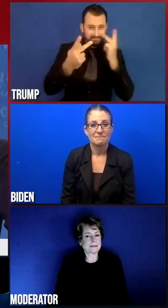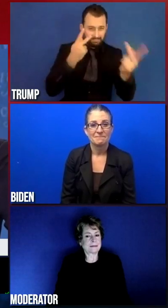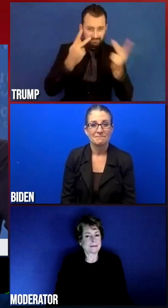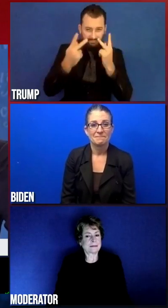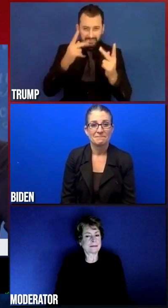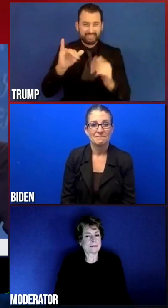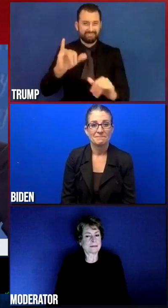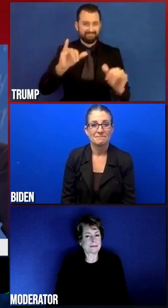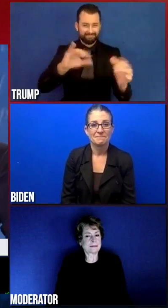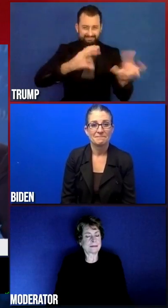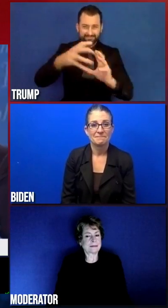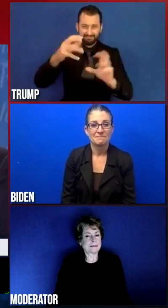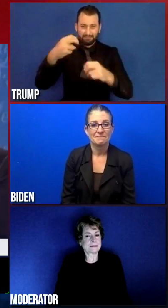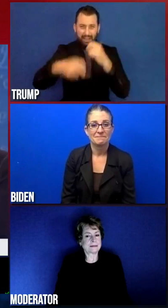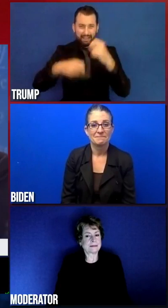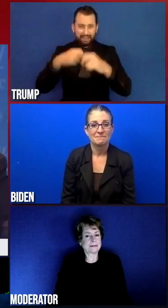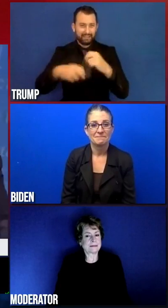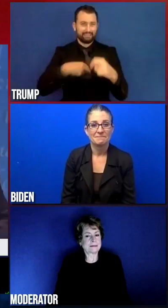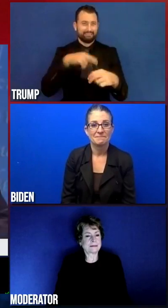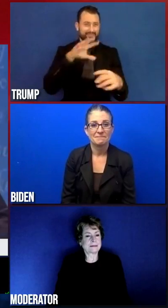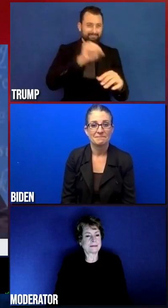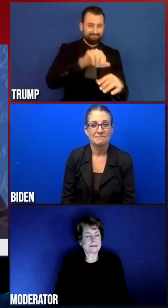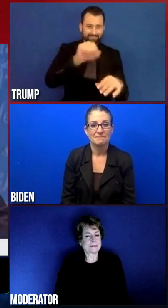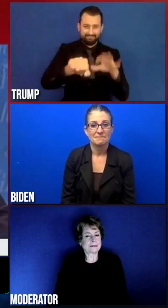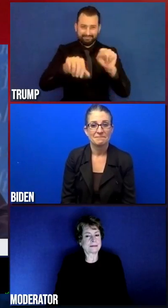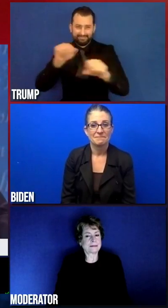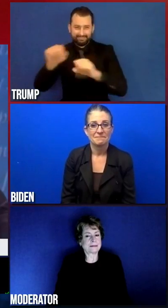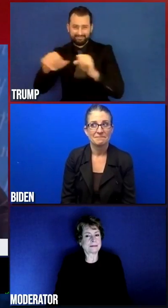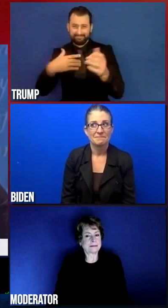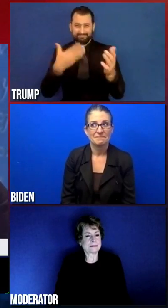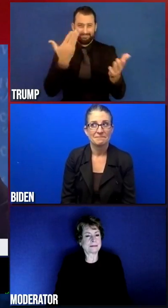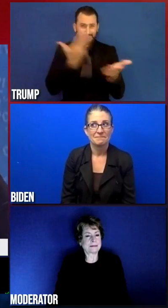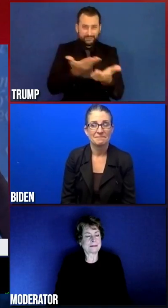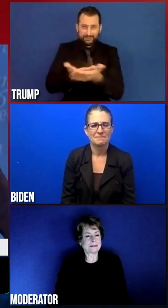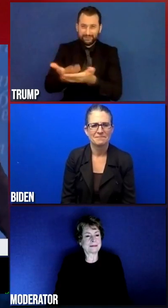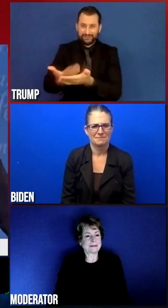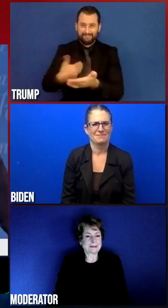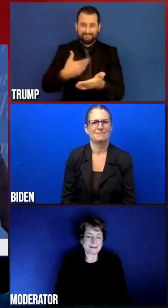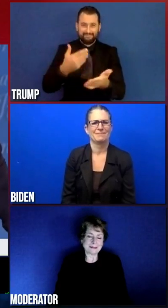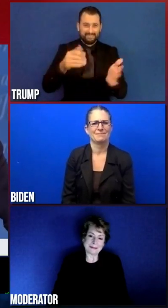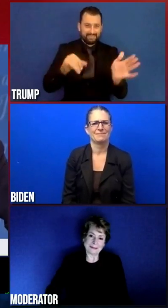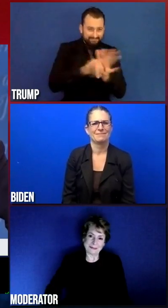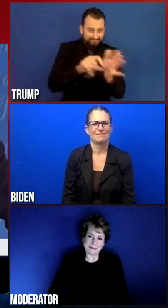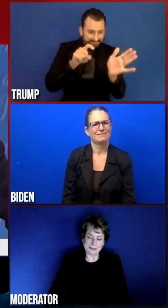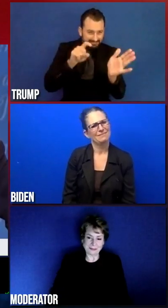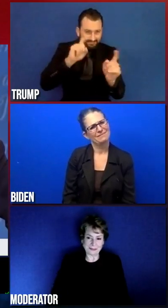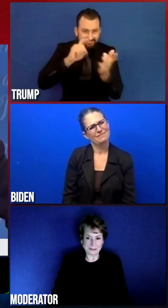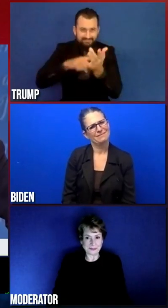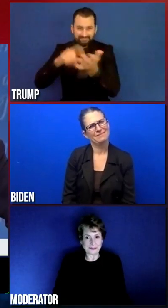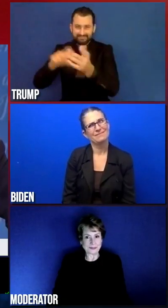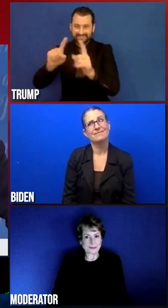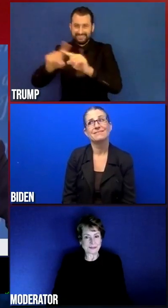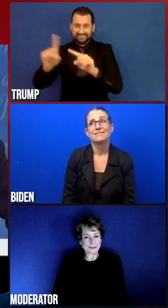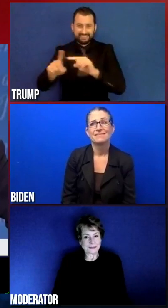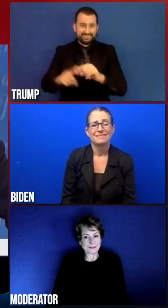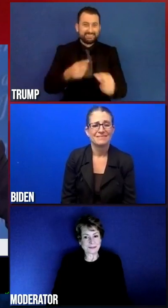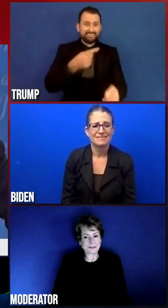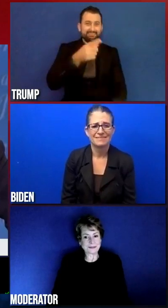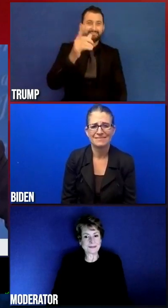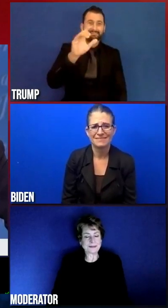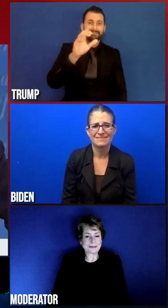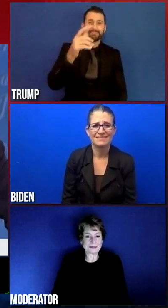take a look at that, because we caught you in a sense. And President Obama was sitting in the office. He knew about it too. So don't tell me about a free